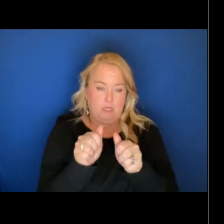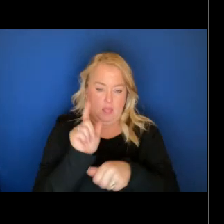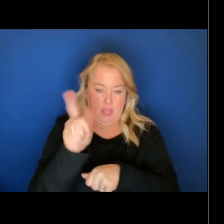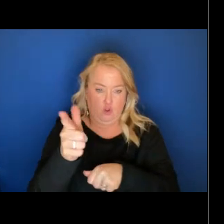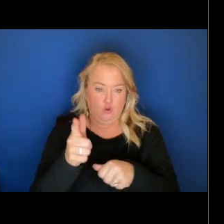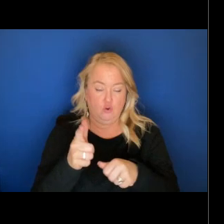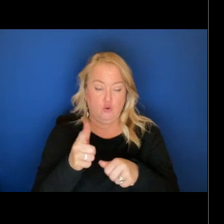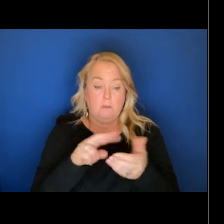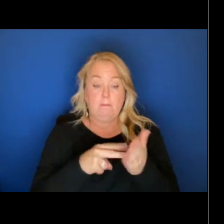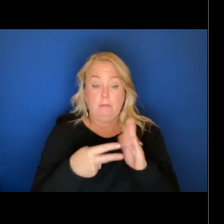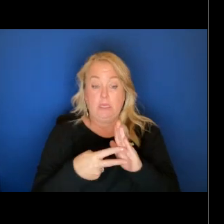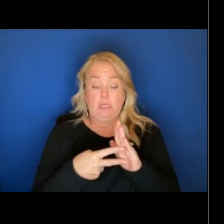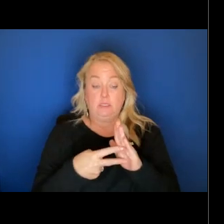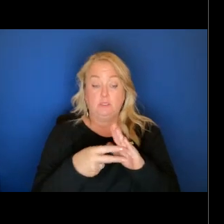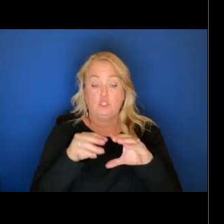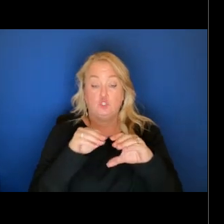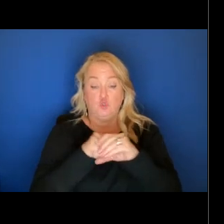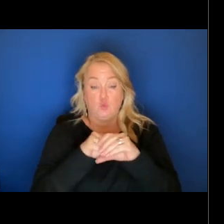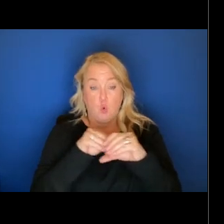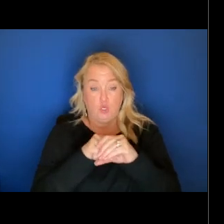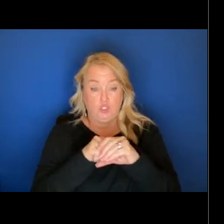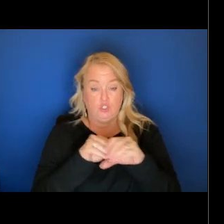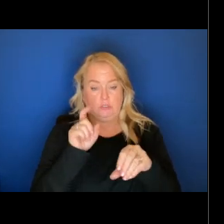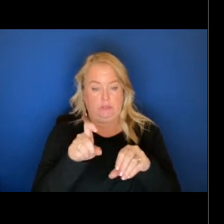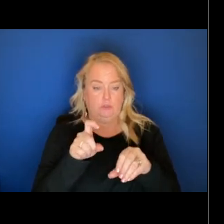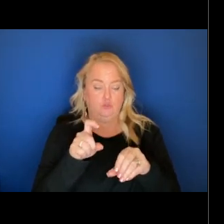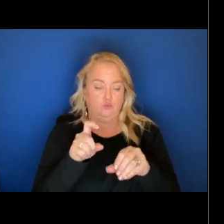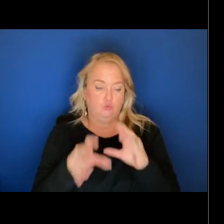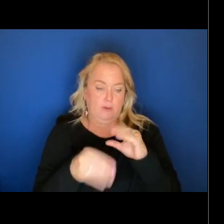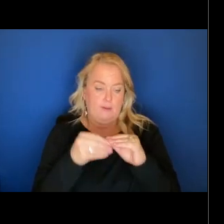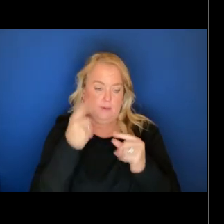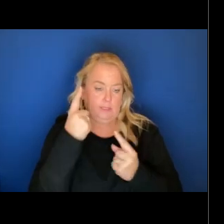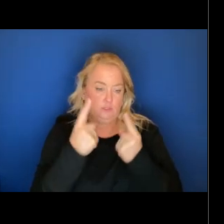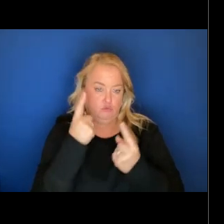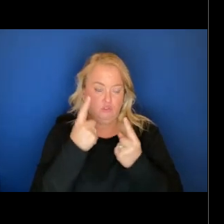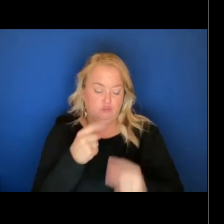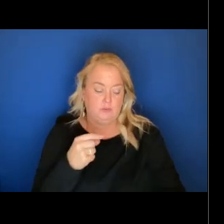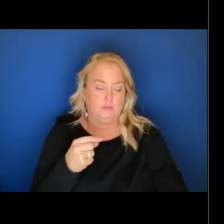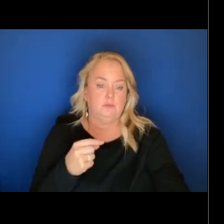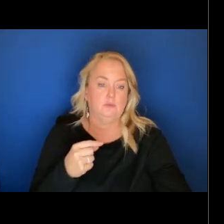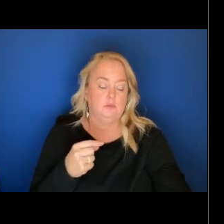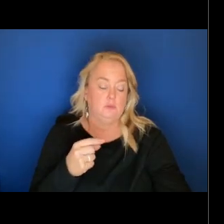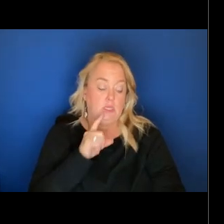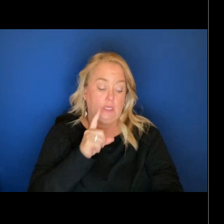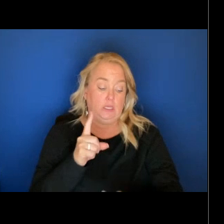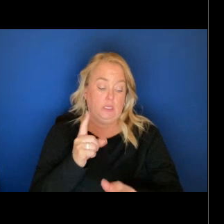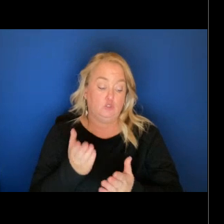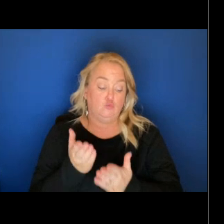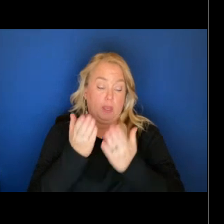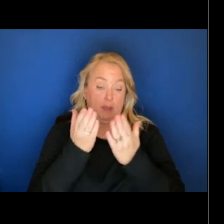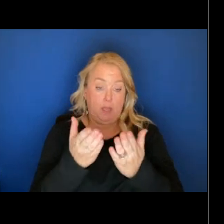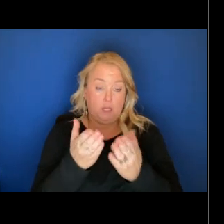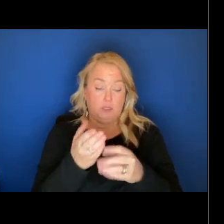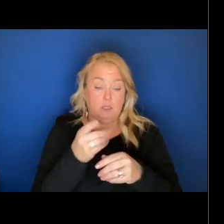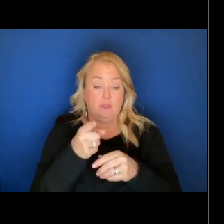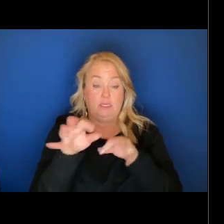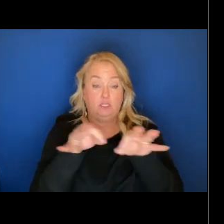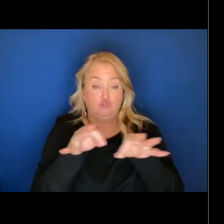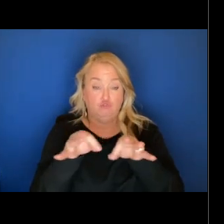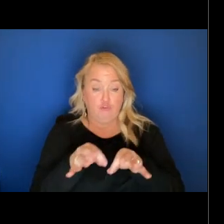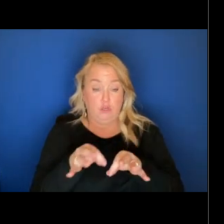Therefore, storage needs to be considered. It is recommended that instructions